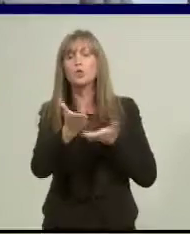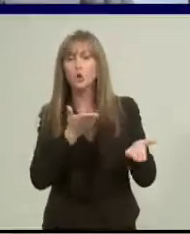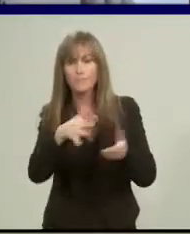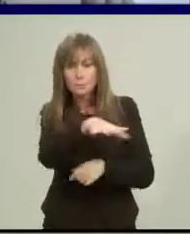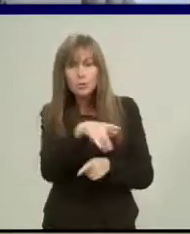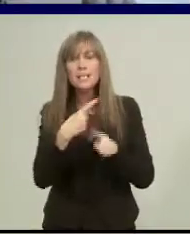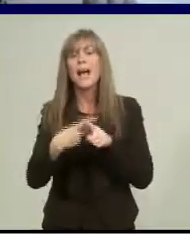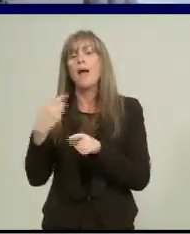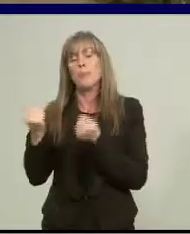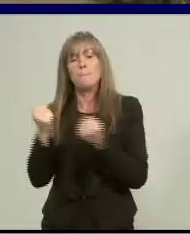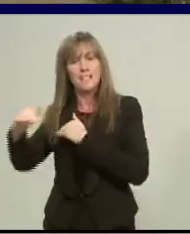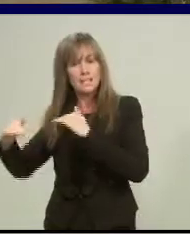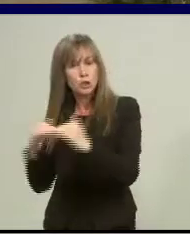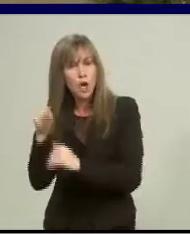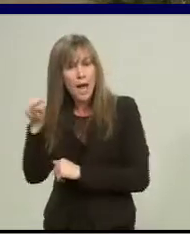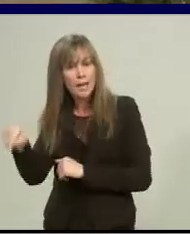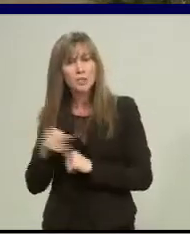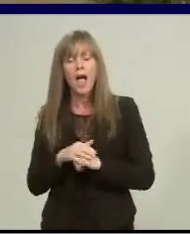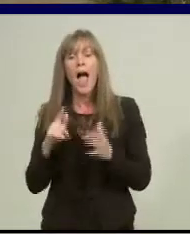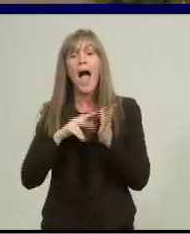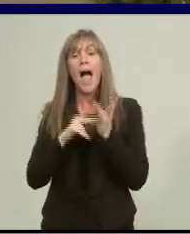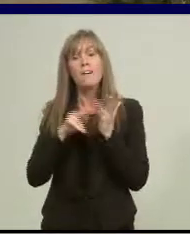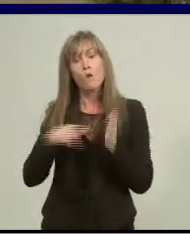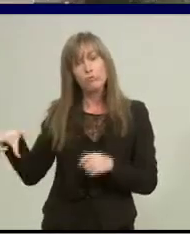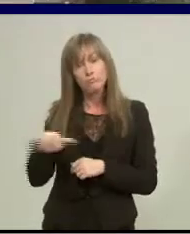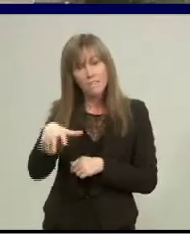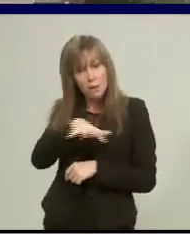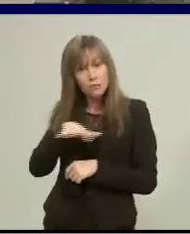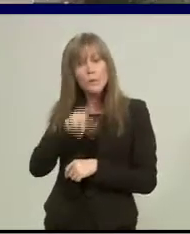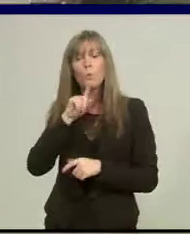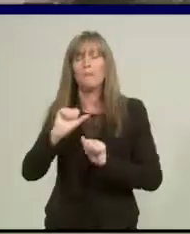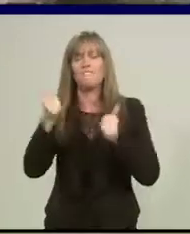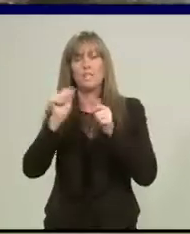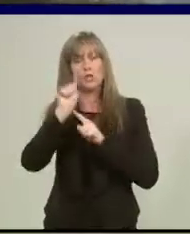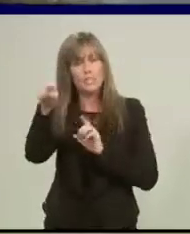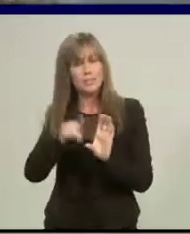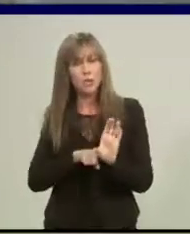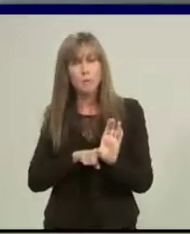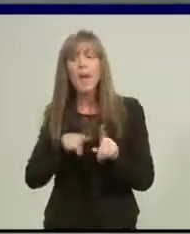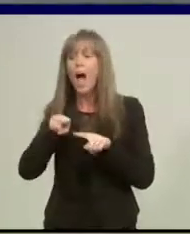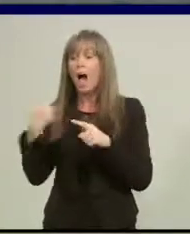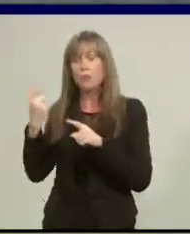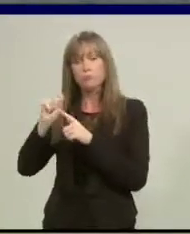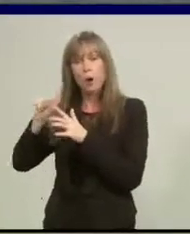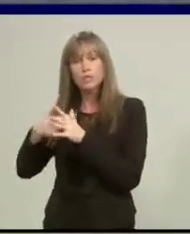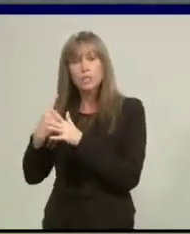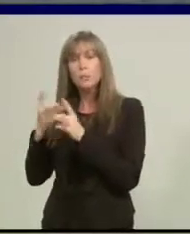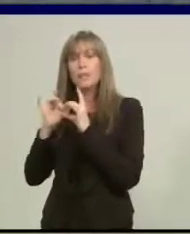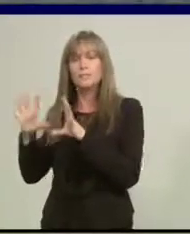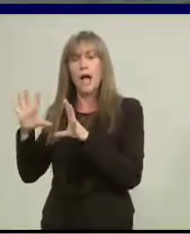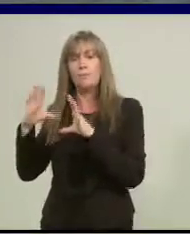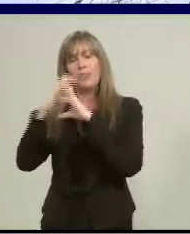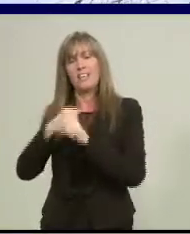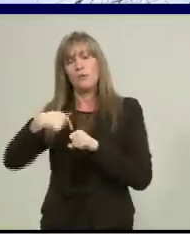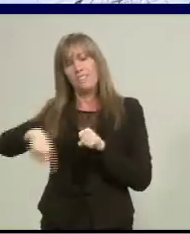the bus exchange, while the Avon River Precinct is due to be completed next year. Meanwhile, other projects will be underway by the end of the